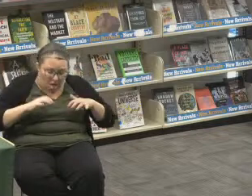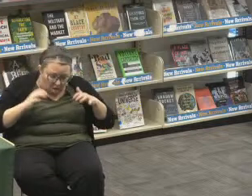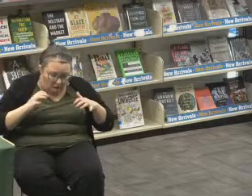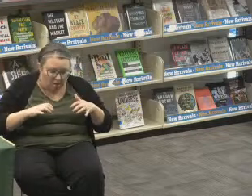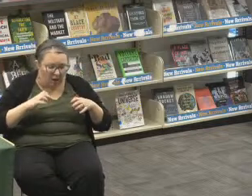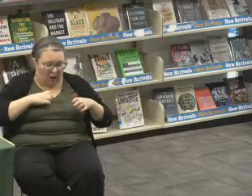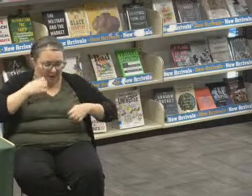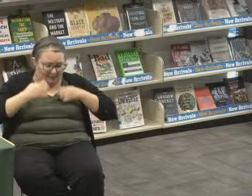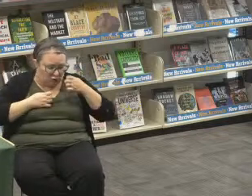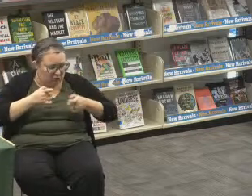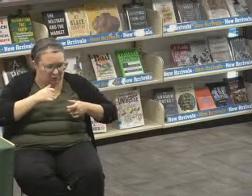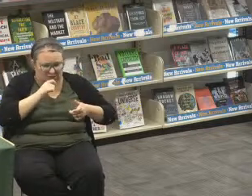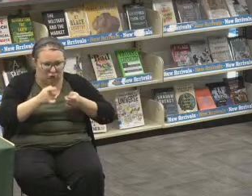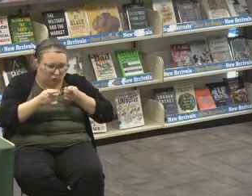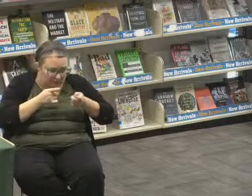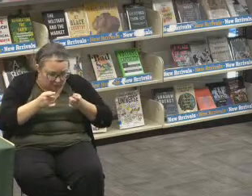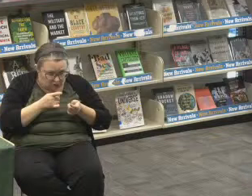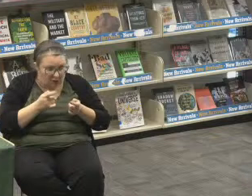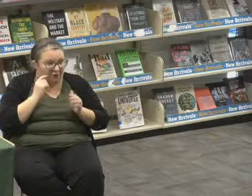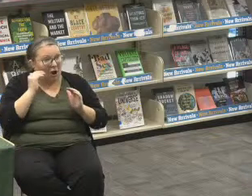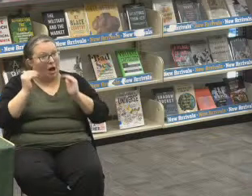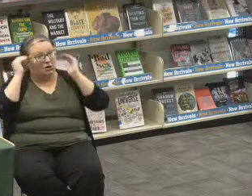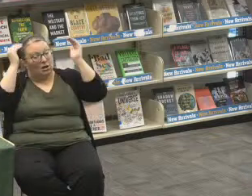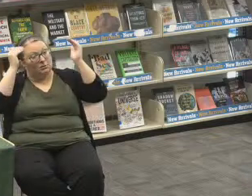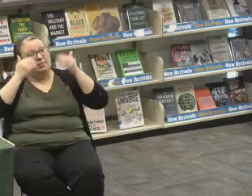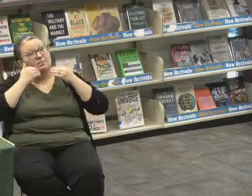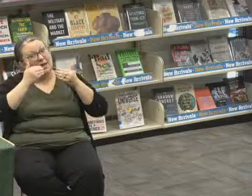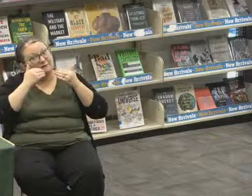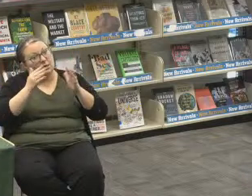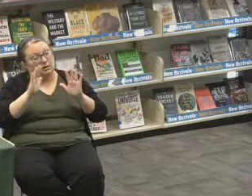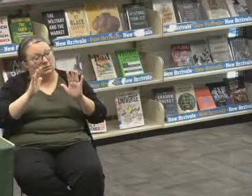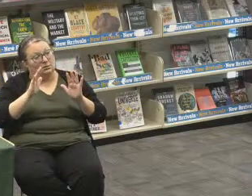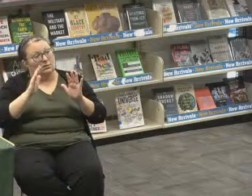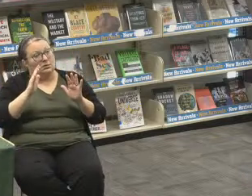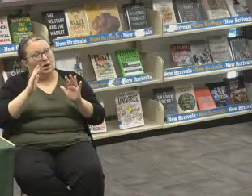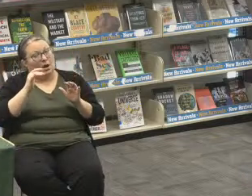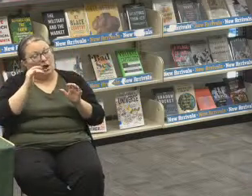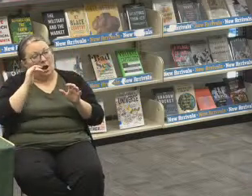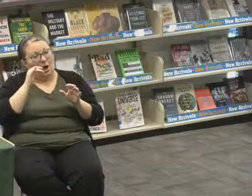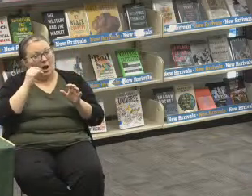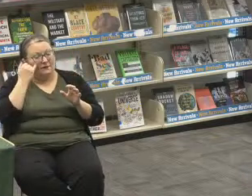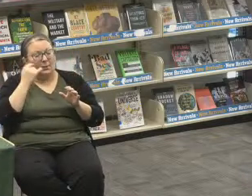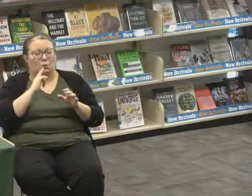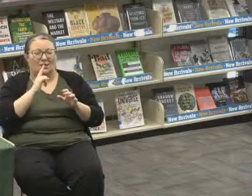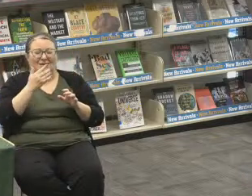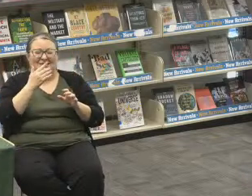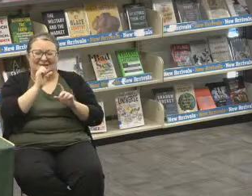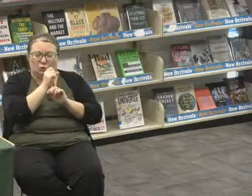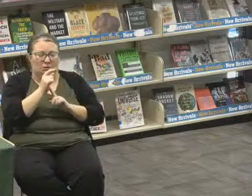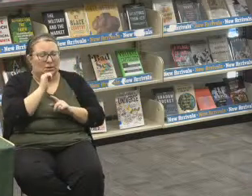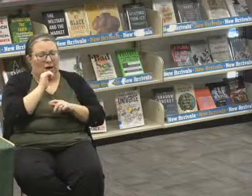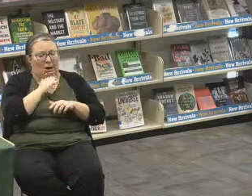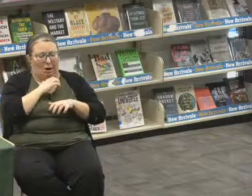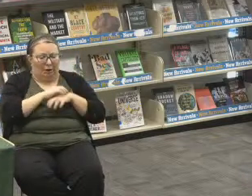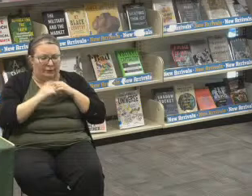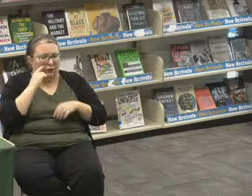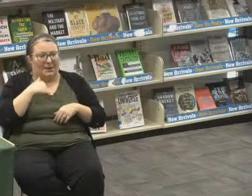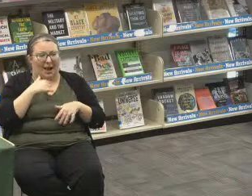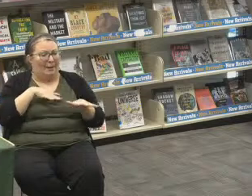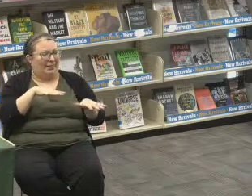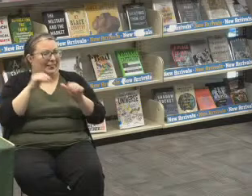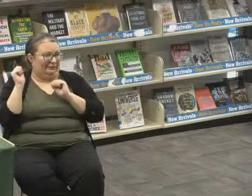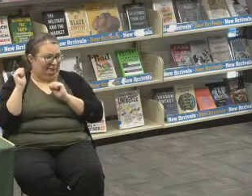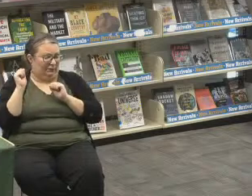emotional dysregulation. In adults, thankfully, a lot of times, if I'm ever in a situation that I really feel uncomfortable with, I can just